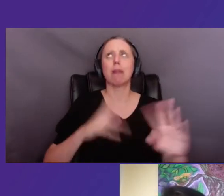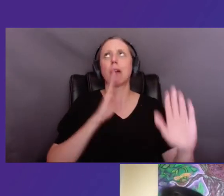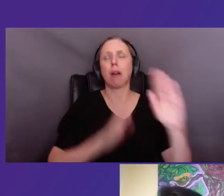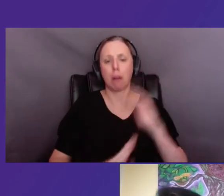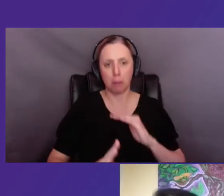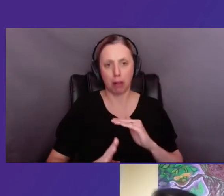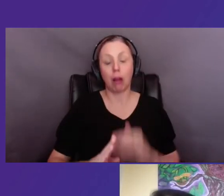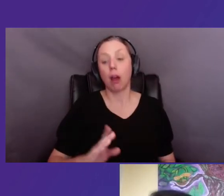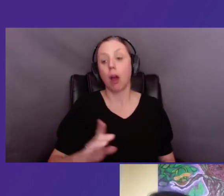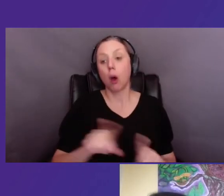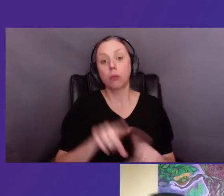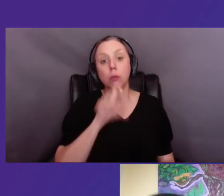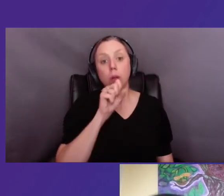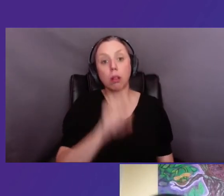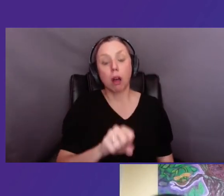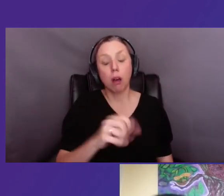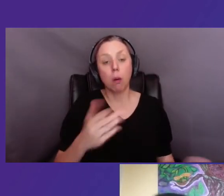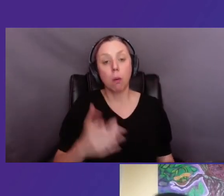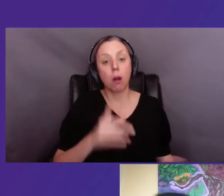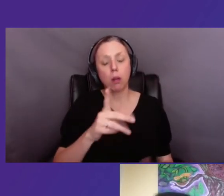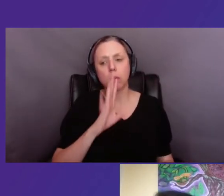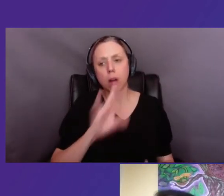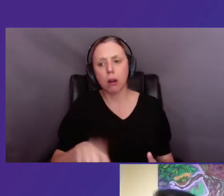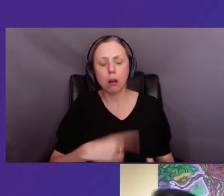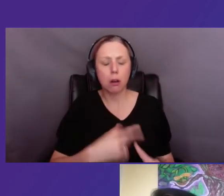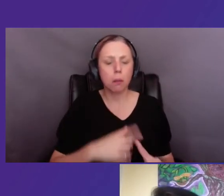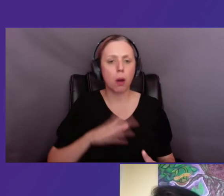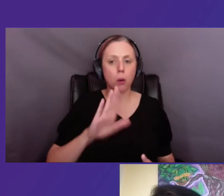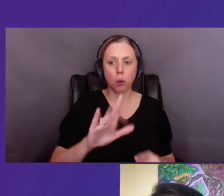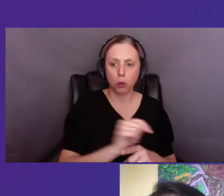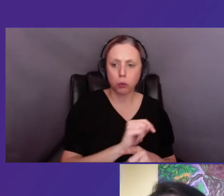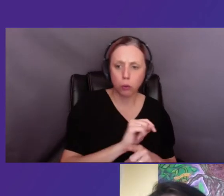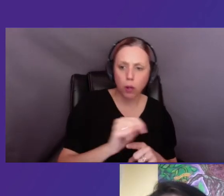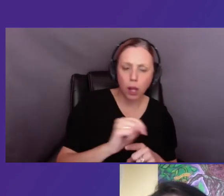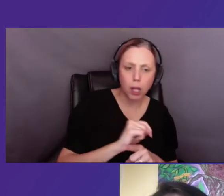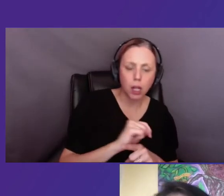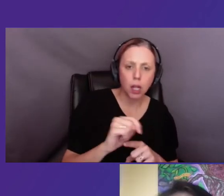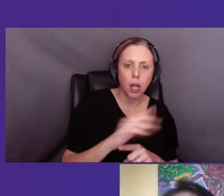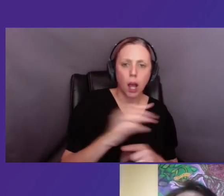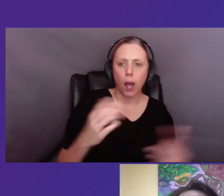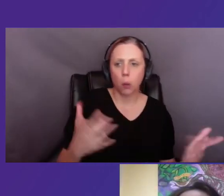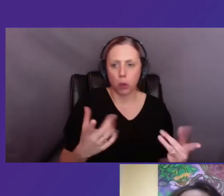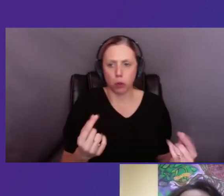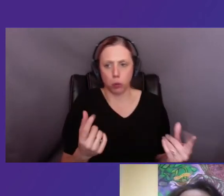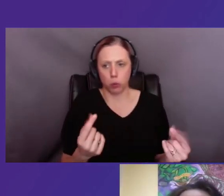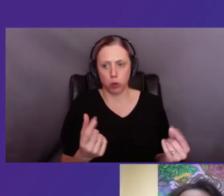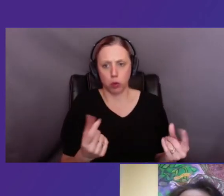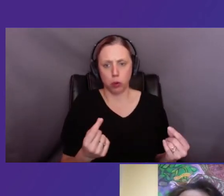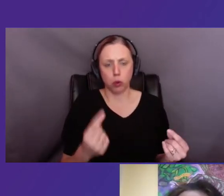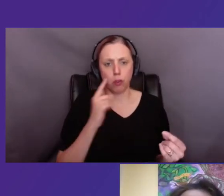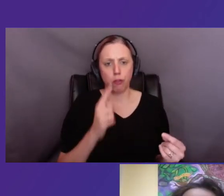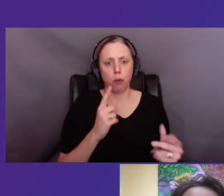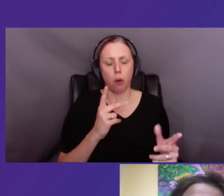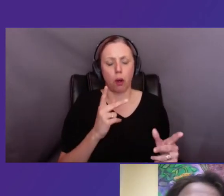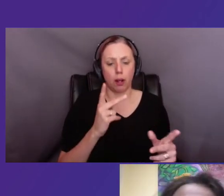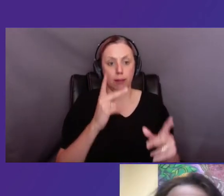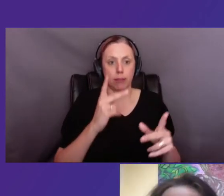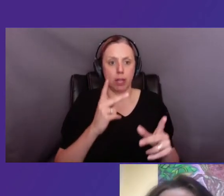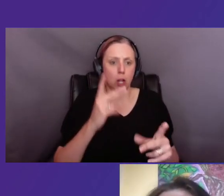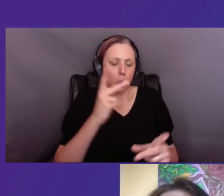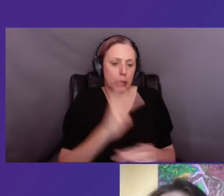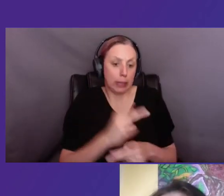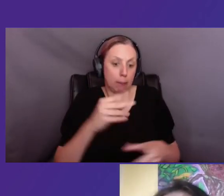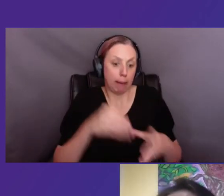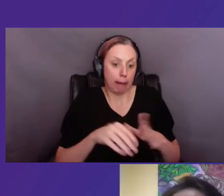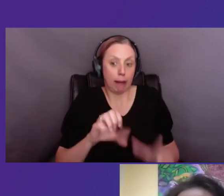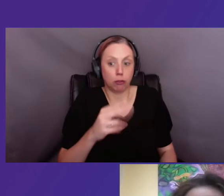too that, you were talking about your training and what you do in terms of keeping in shape, keeping on